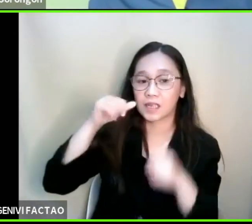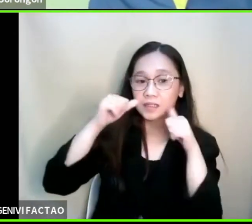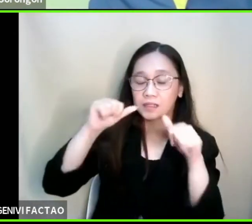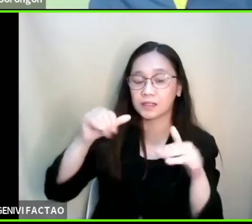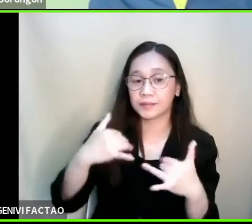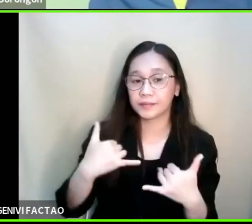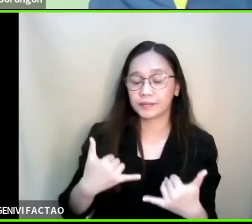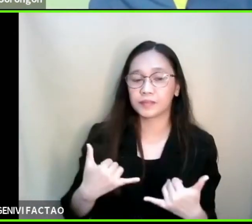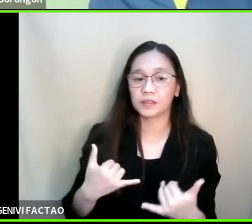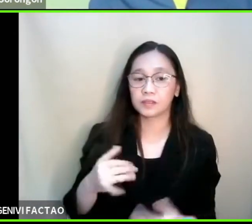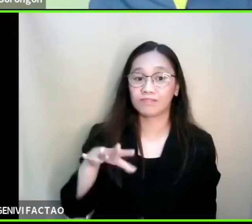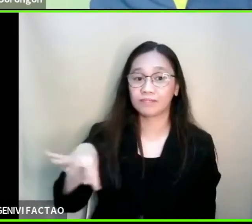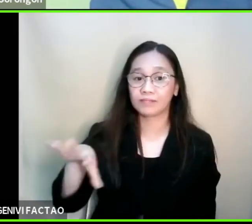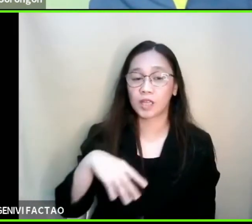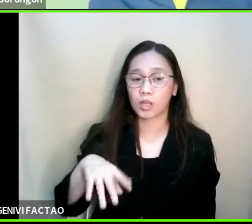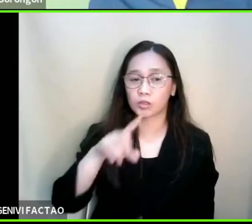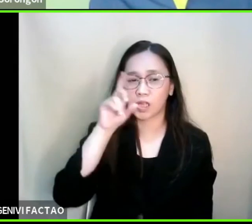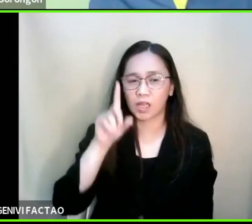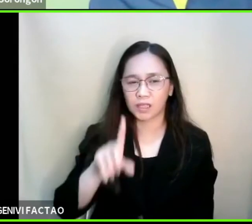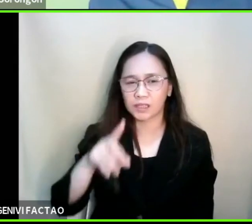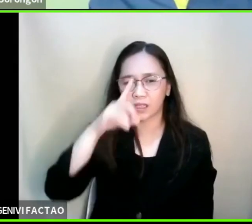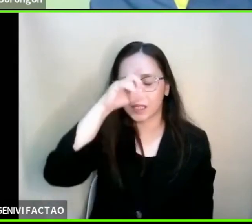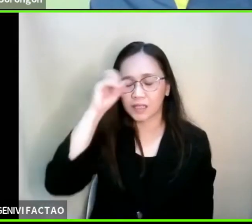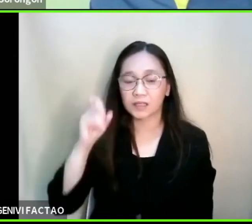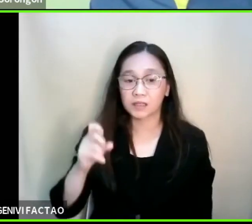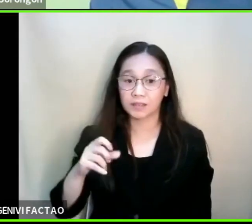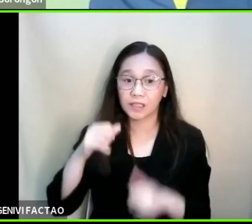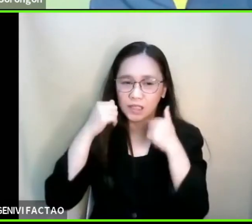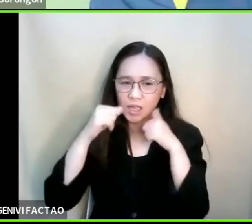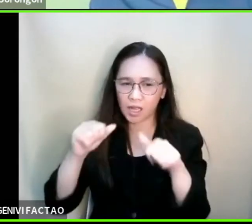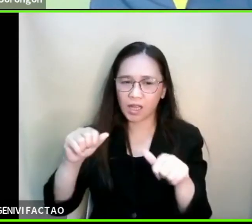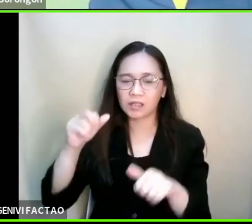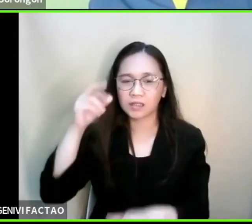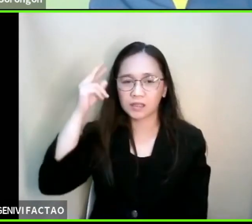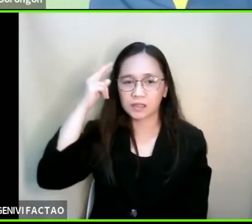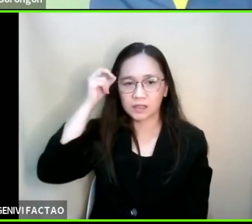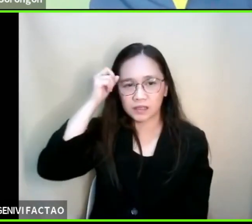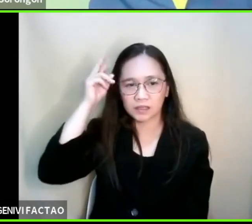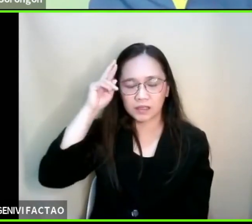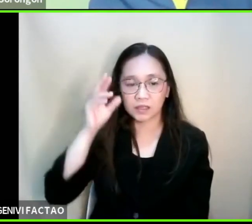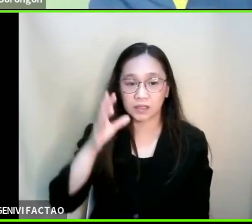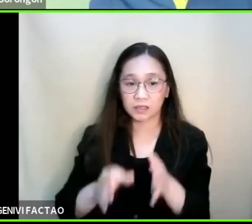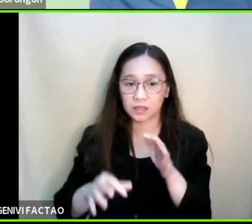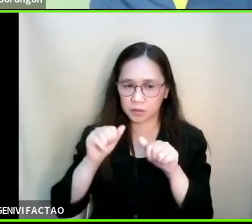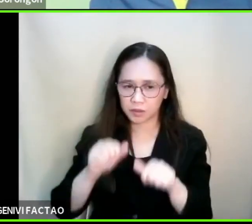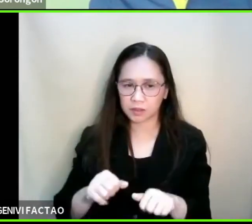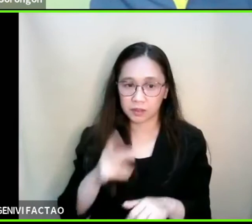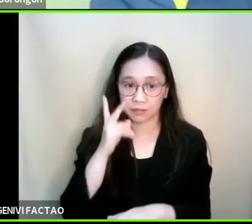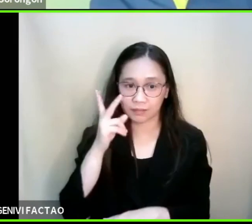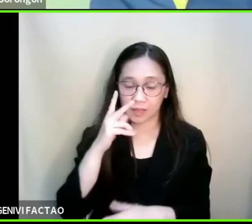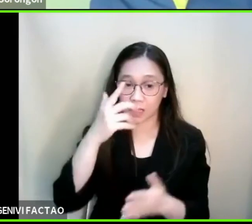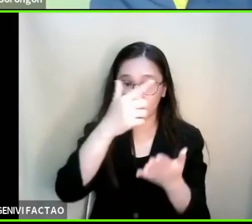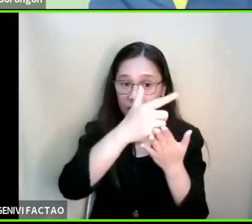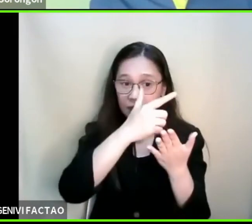So, for those who are asking, kasi habang nag-a-announce si sir kung pwede daw po silang makakita ng list. So,